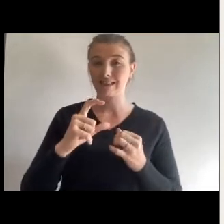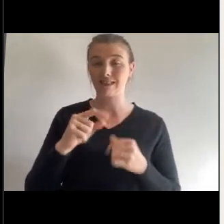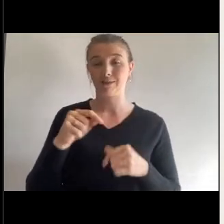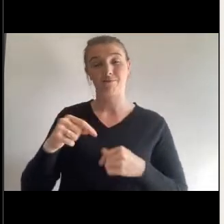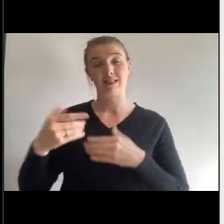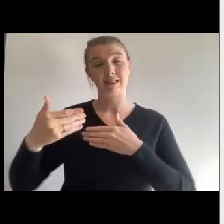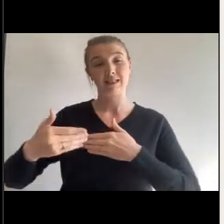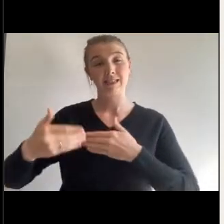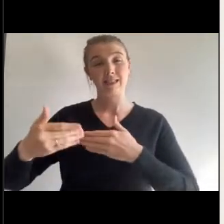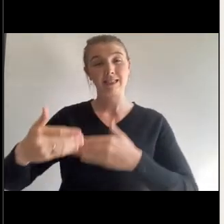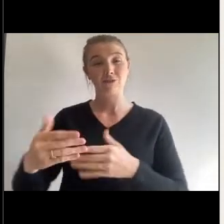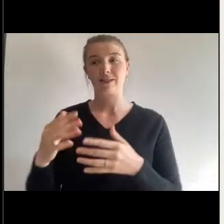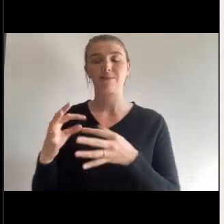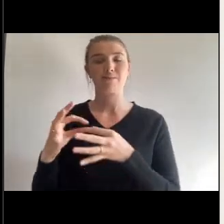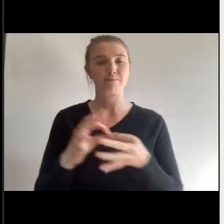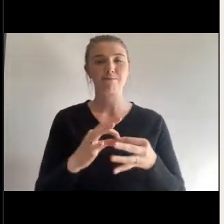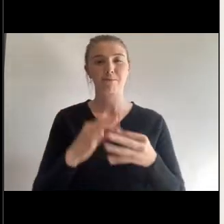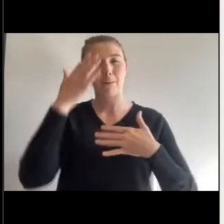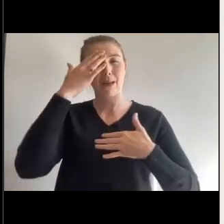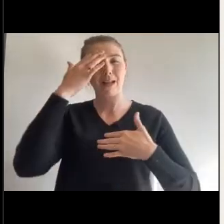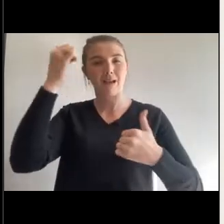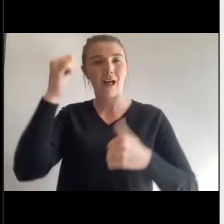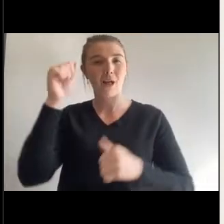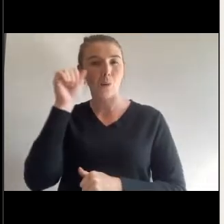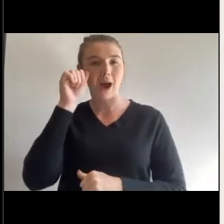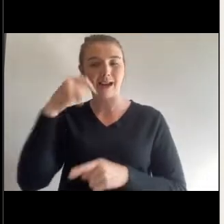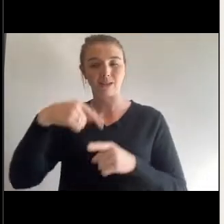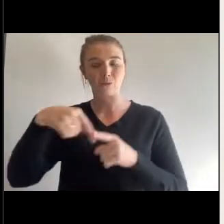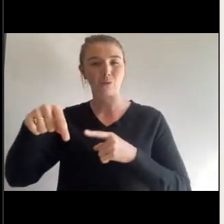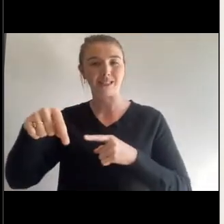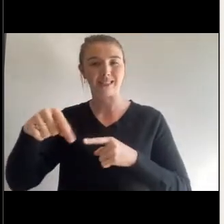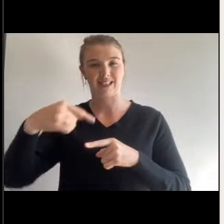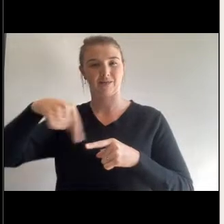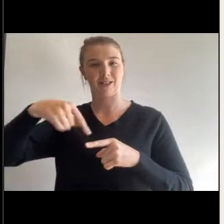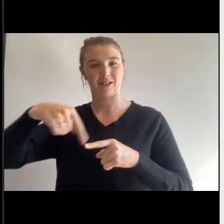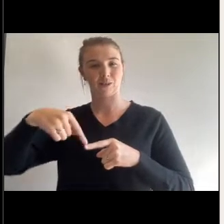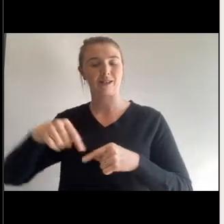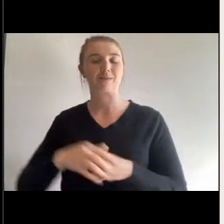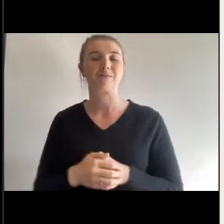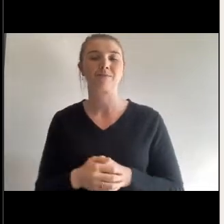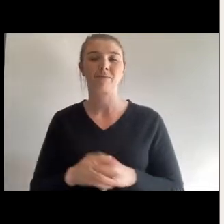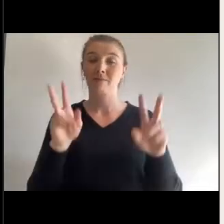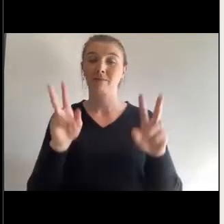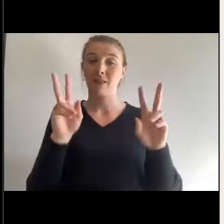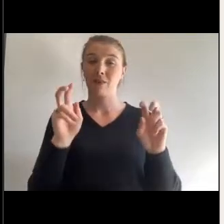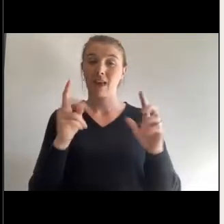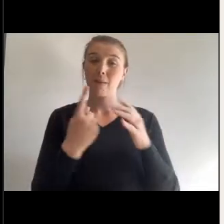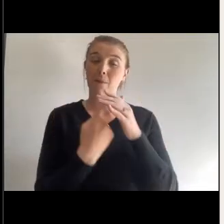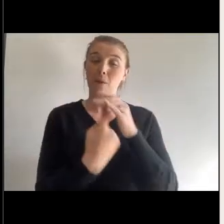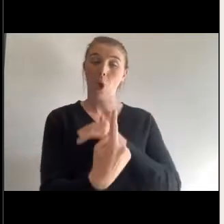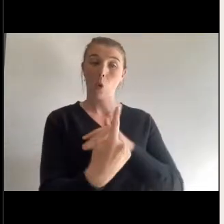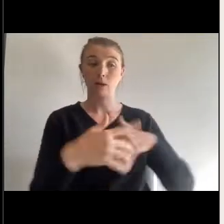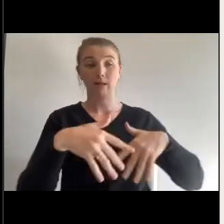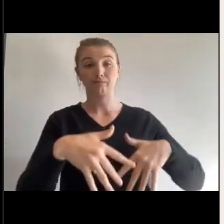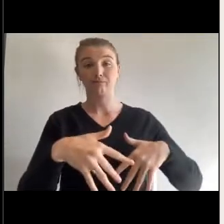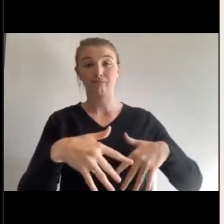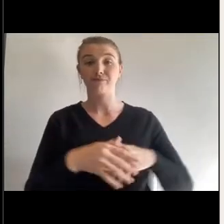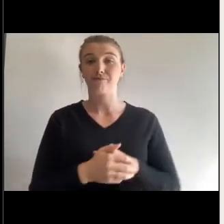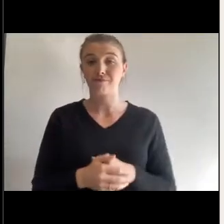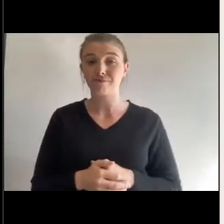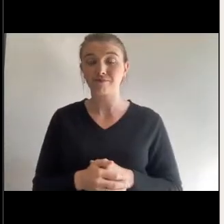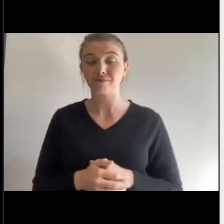ties into the topic of Mental Health Awareness Week, which is all of this week, and the theme this year is loneliness. We're looking at the exact